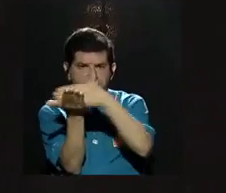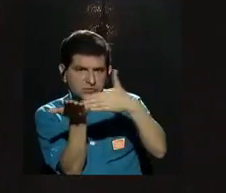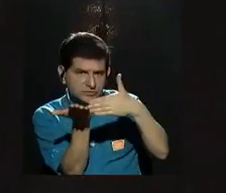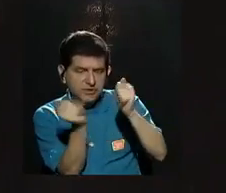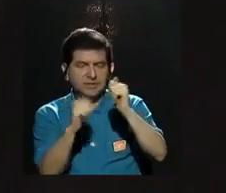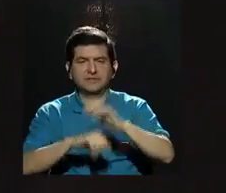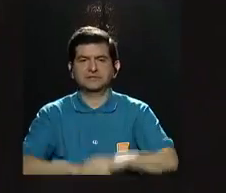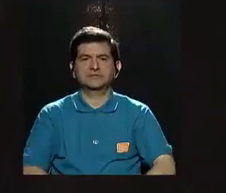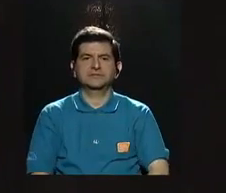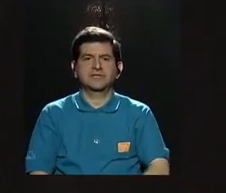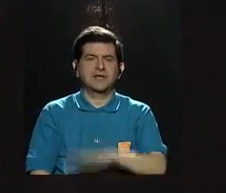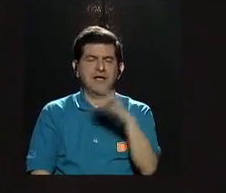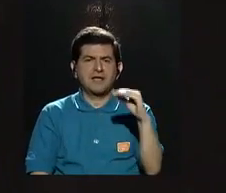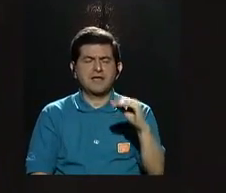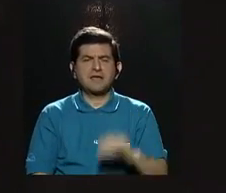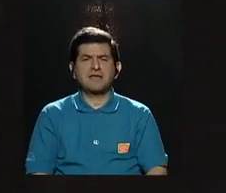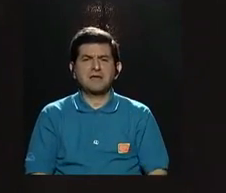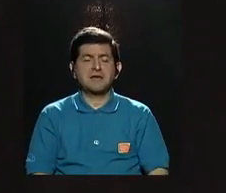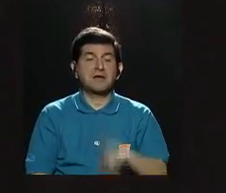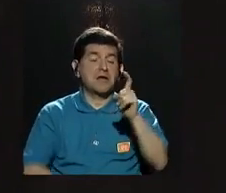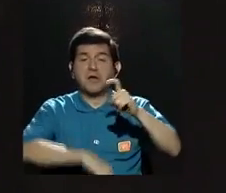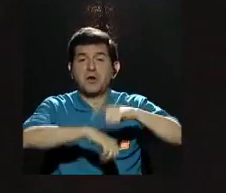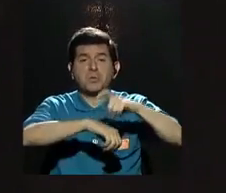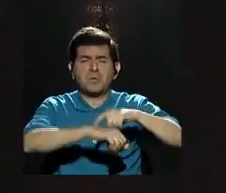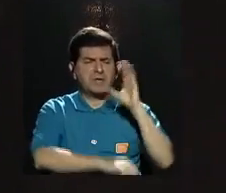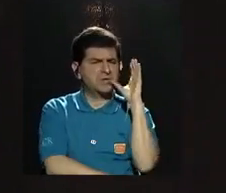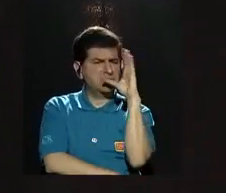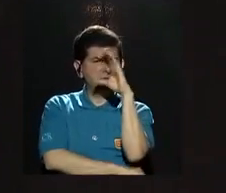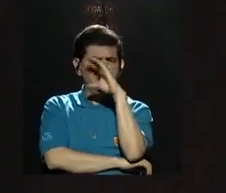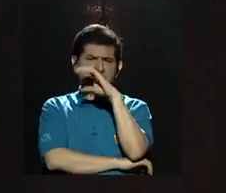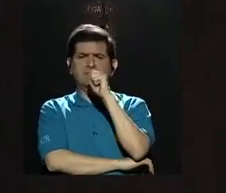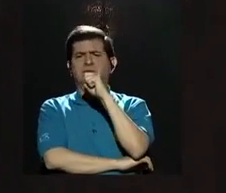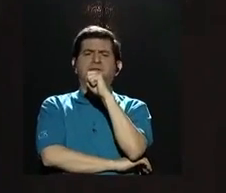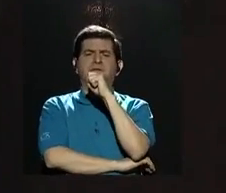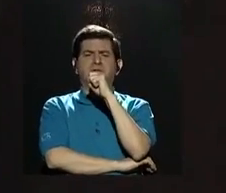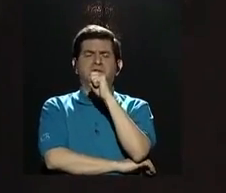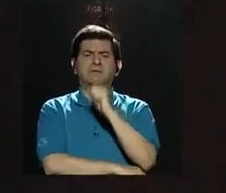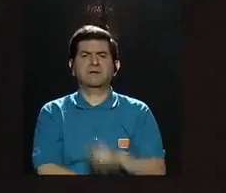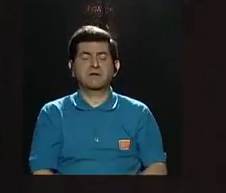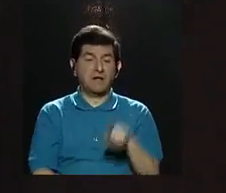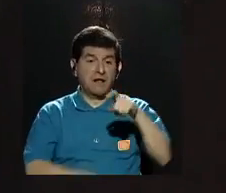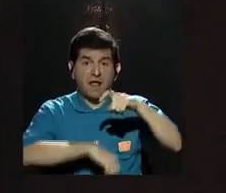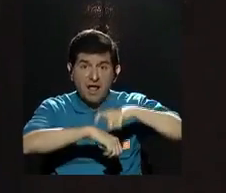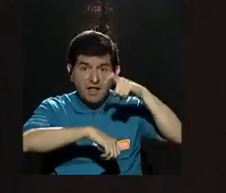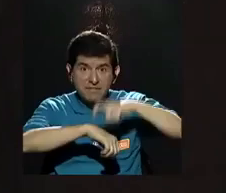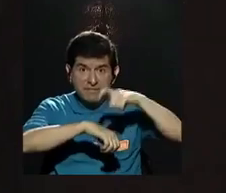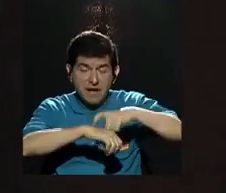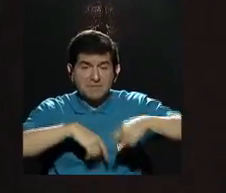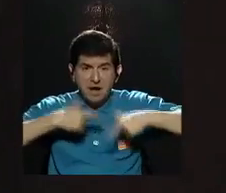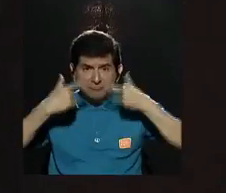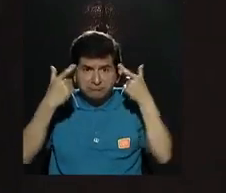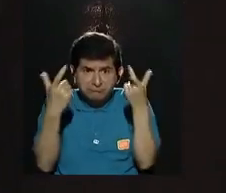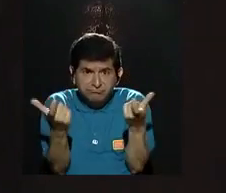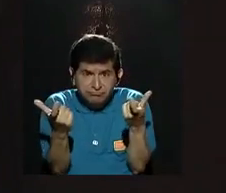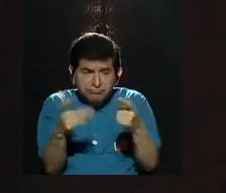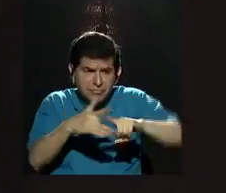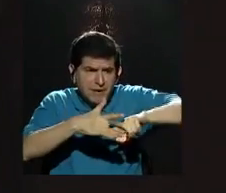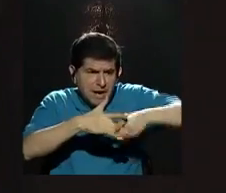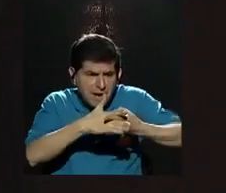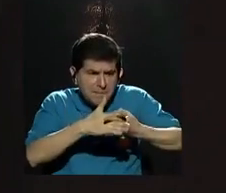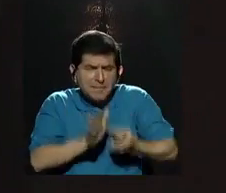we might note that this stage of capitalism has begun to